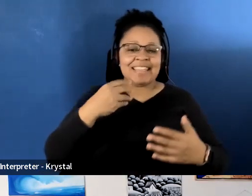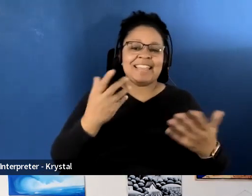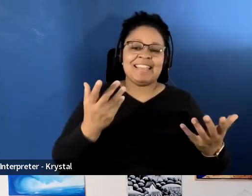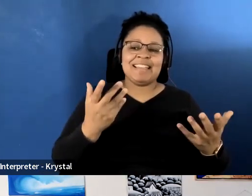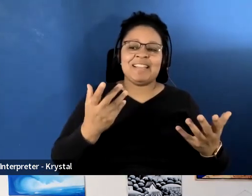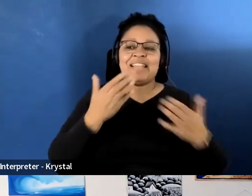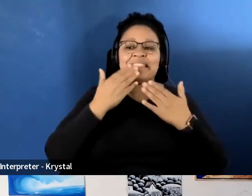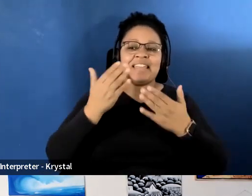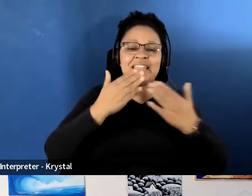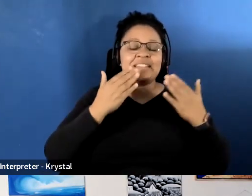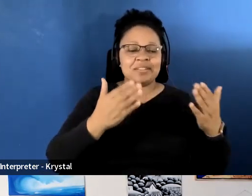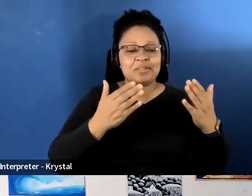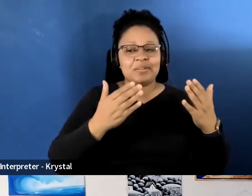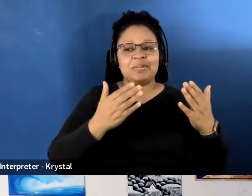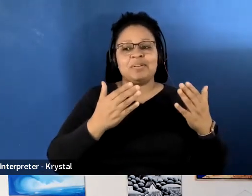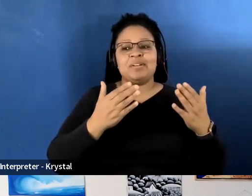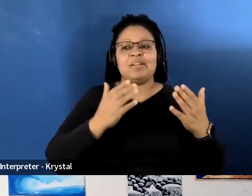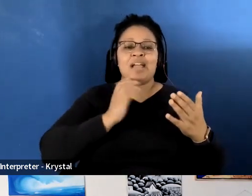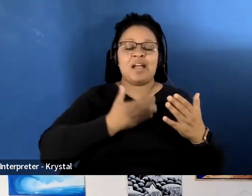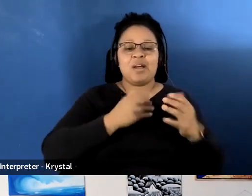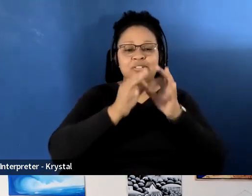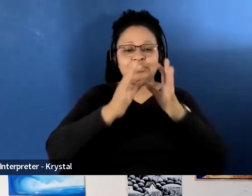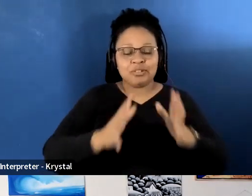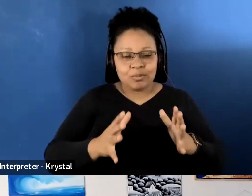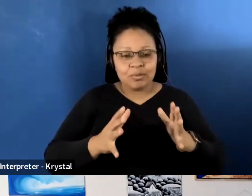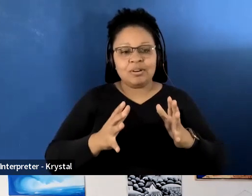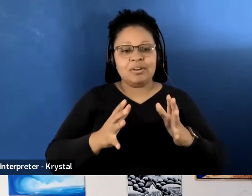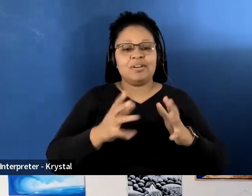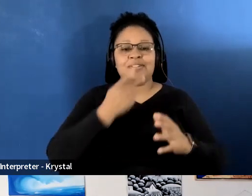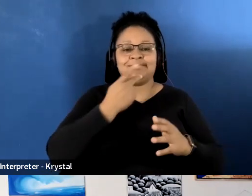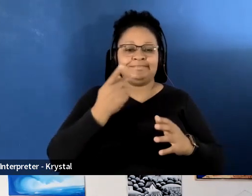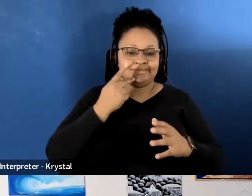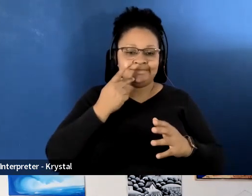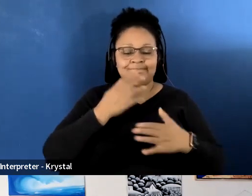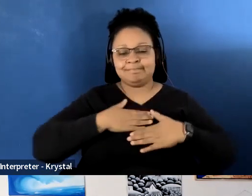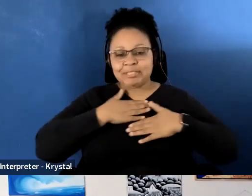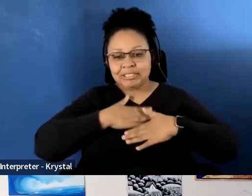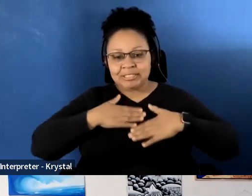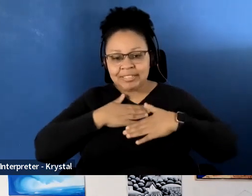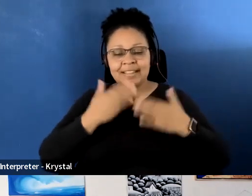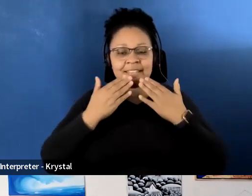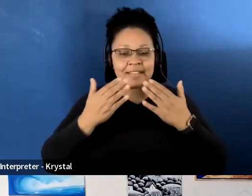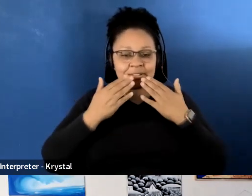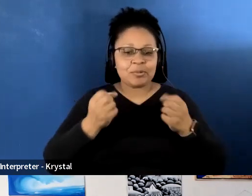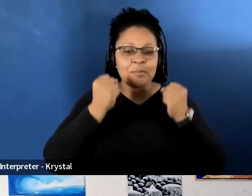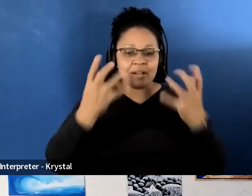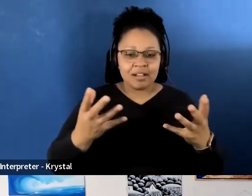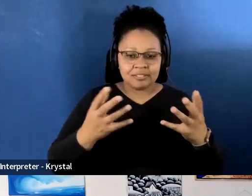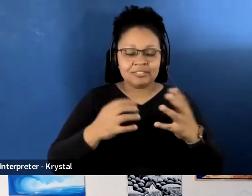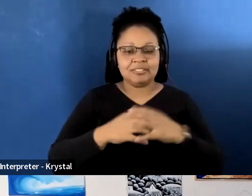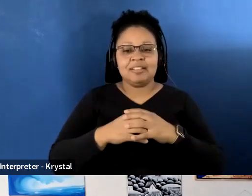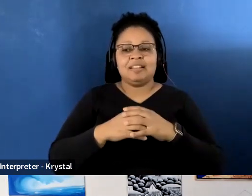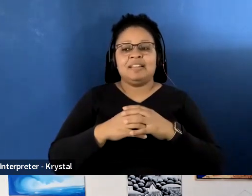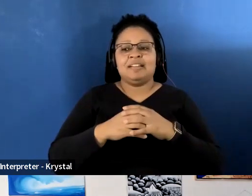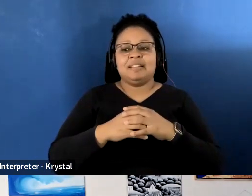We want to thank our ASL interpreter, Crystal. We appreciate you so very much.